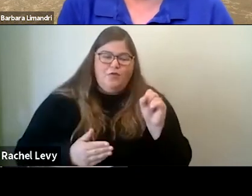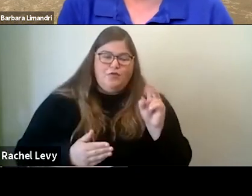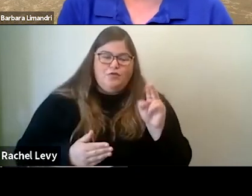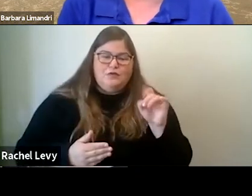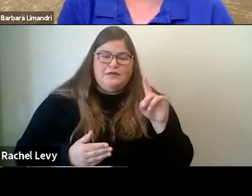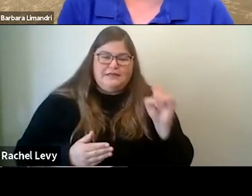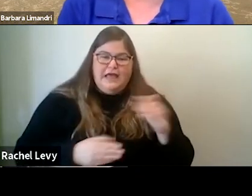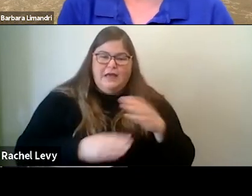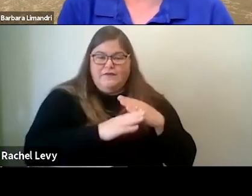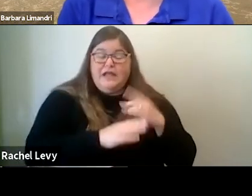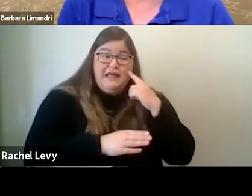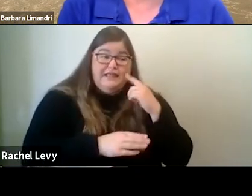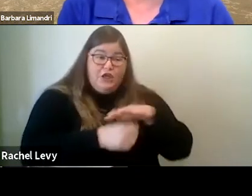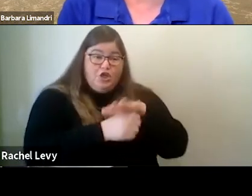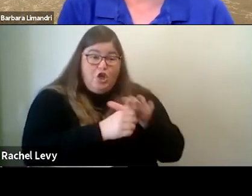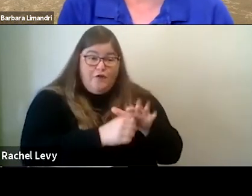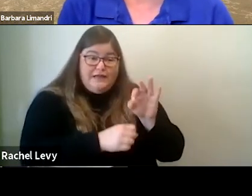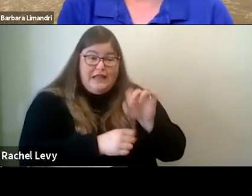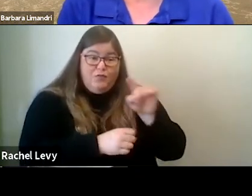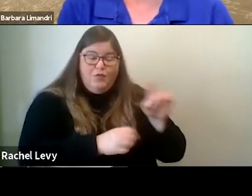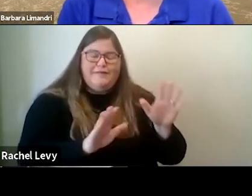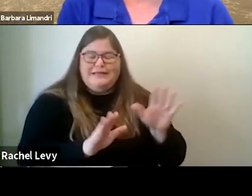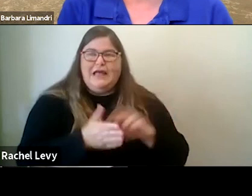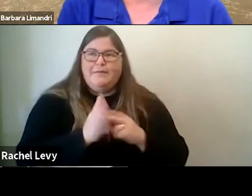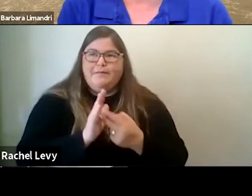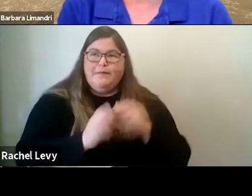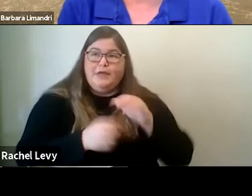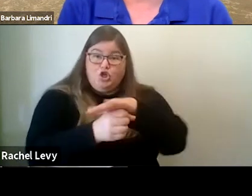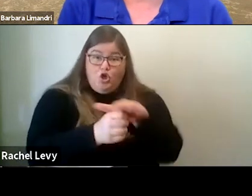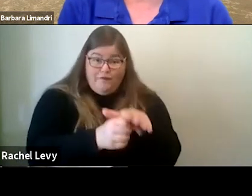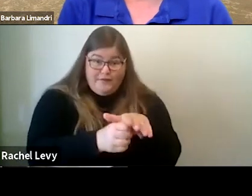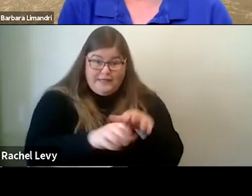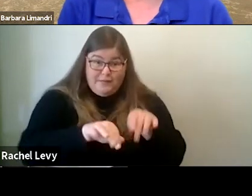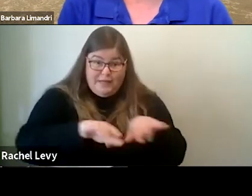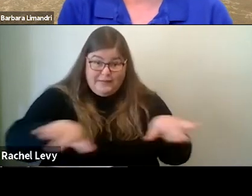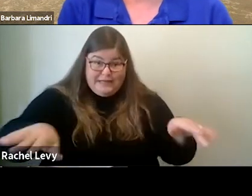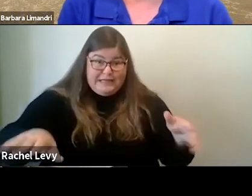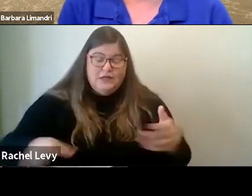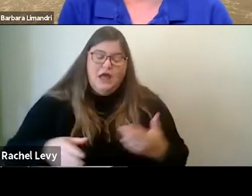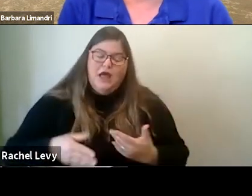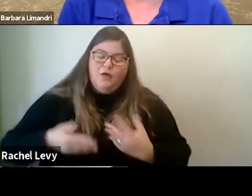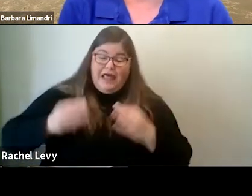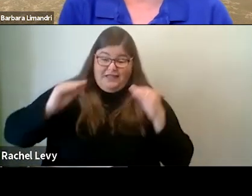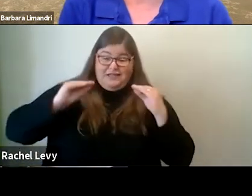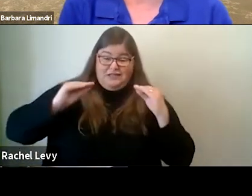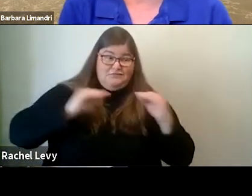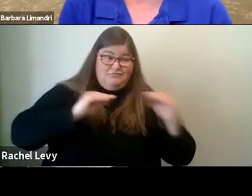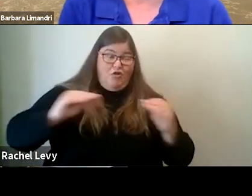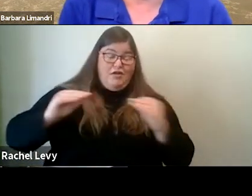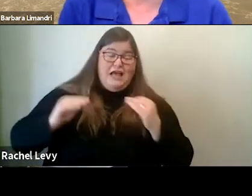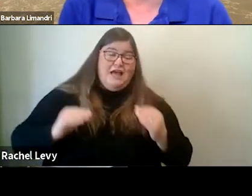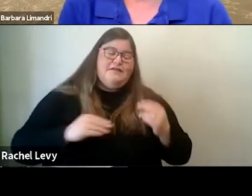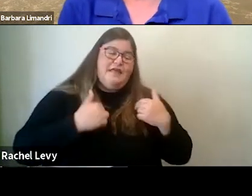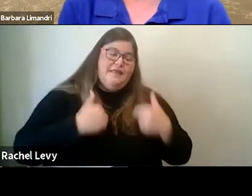COVID-911 or the COVID pandemic has taught us that our healthcare system and our mental health care system